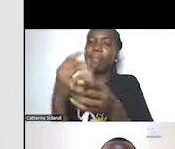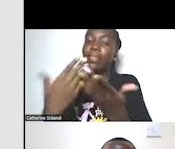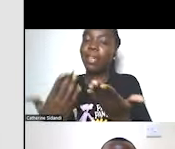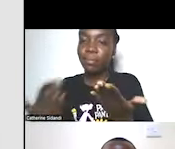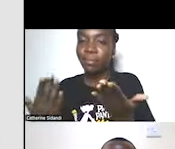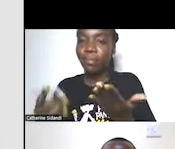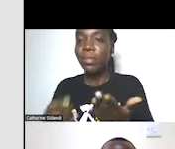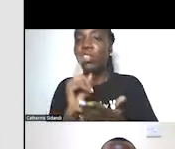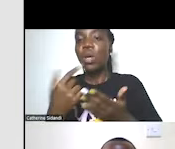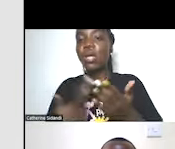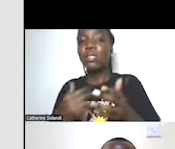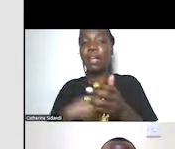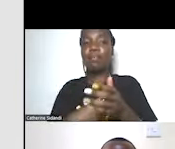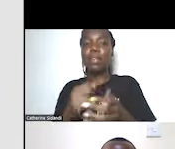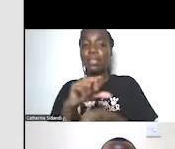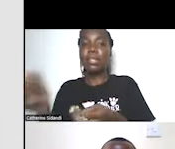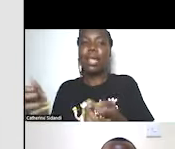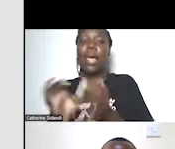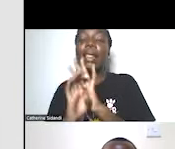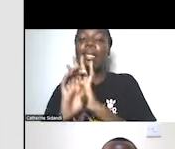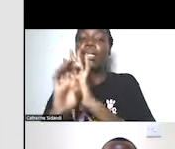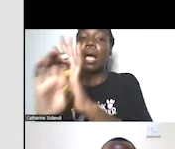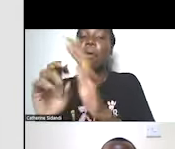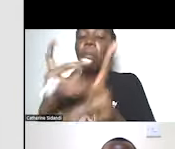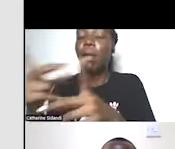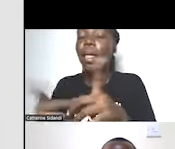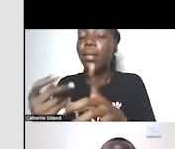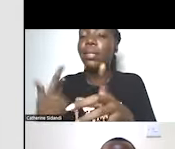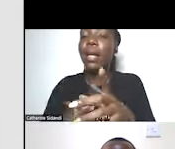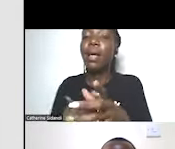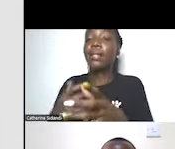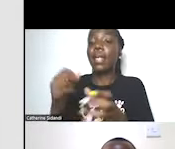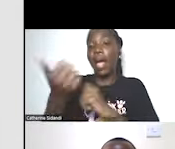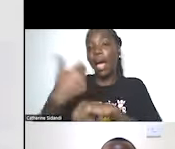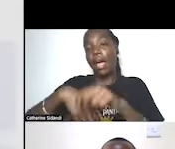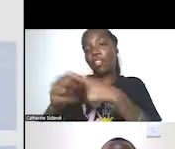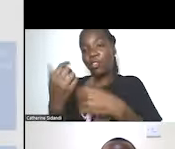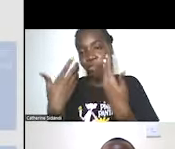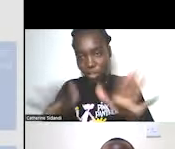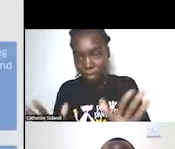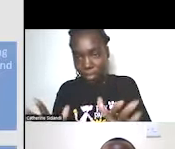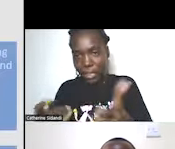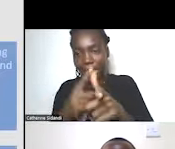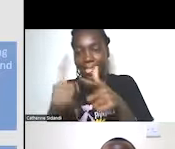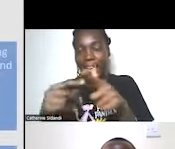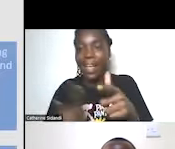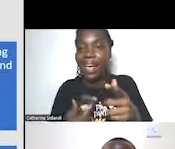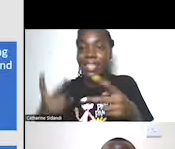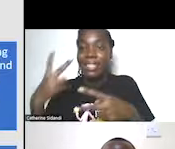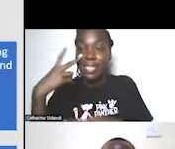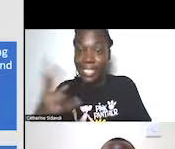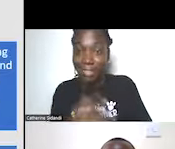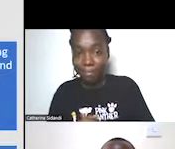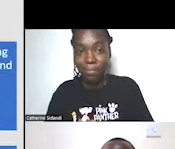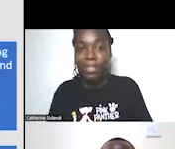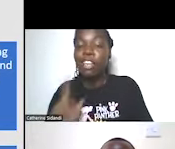here of where this has been implemented and how can be implemented again, so that we can see. Yeah. So number one, the first